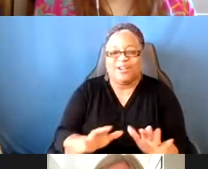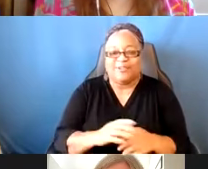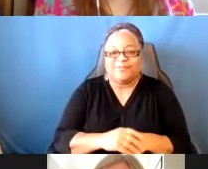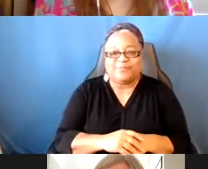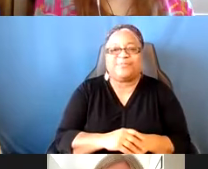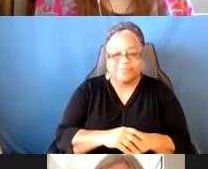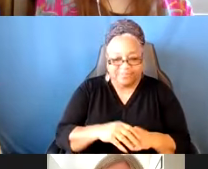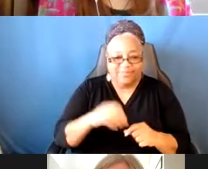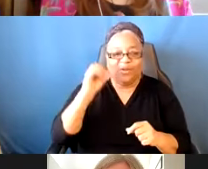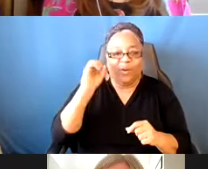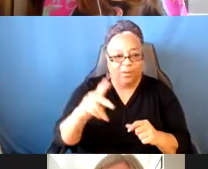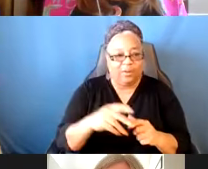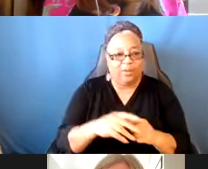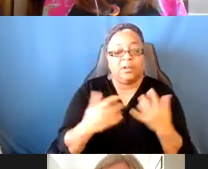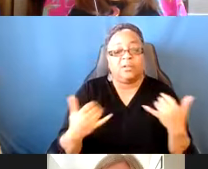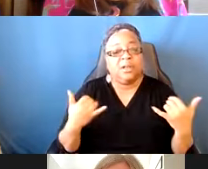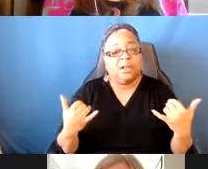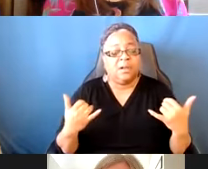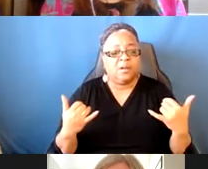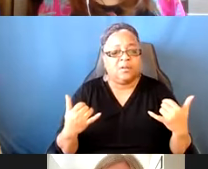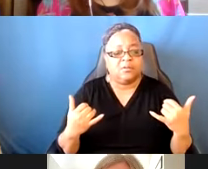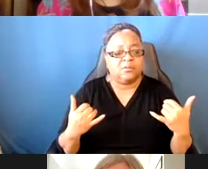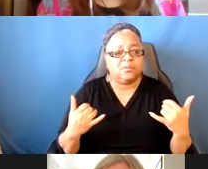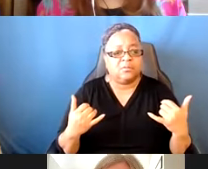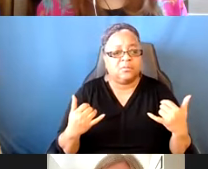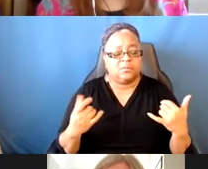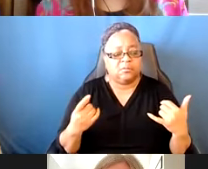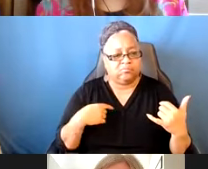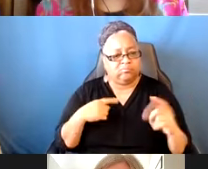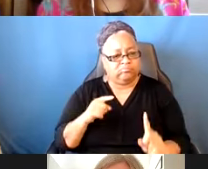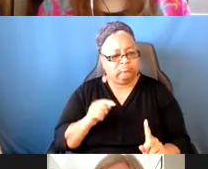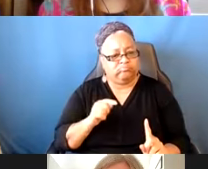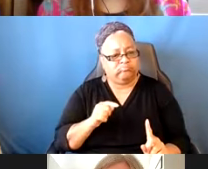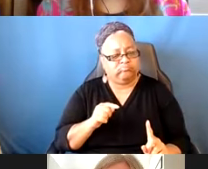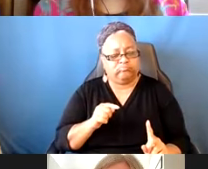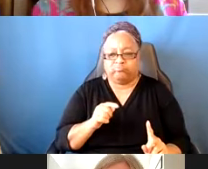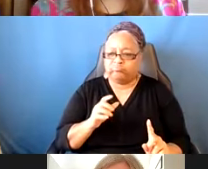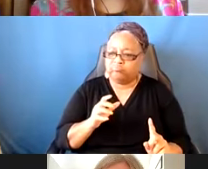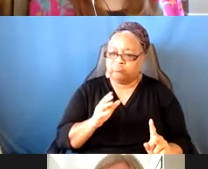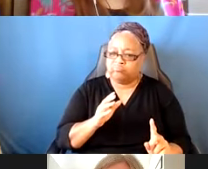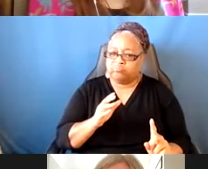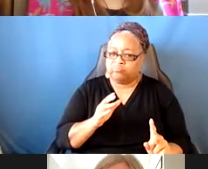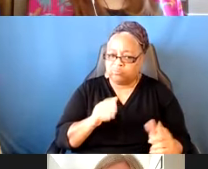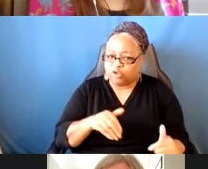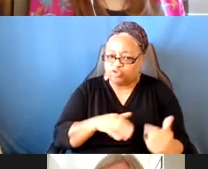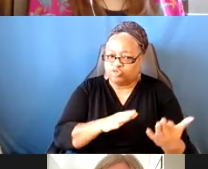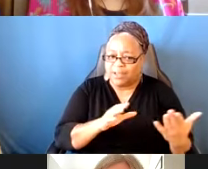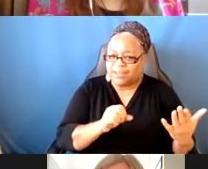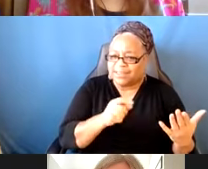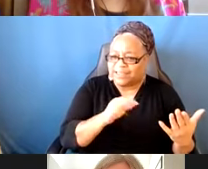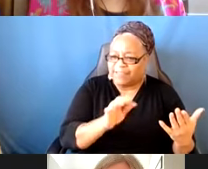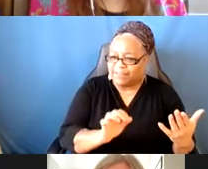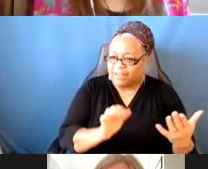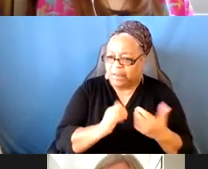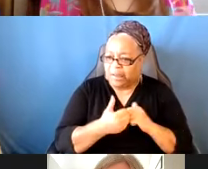Okay, so how do we attend to safety in the areas that we need to, right? It's different